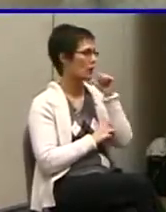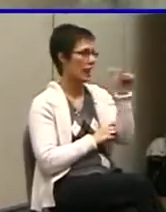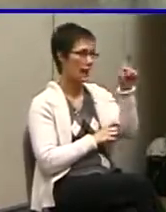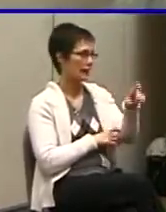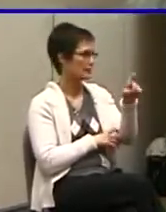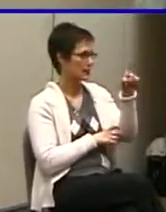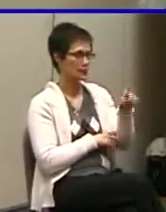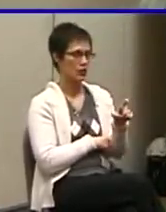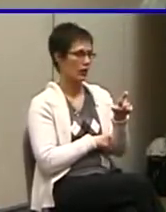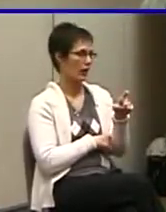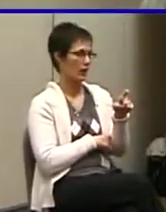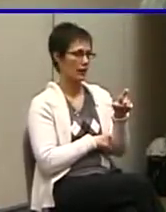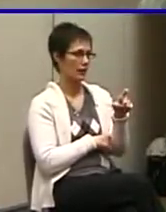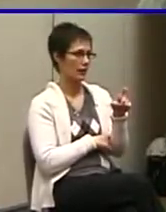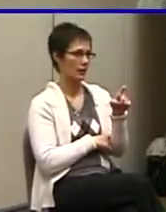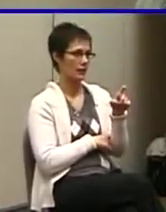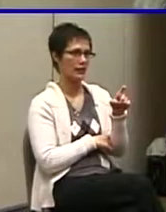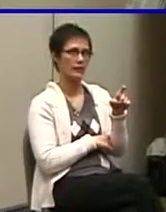necessarily,